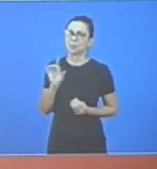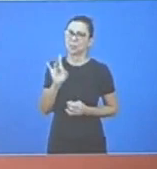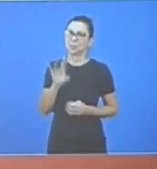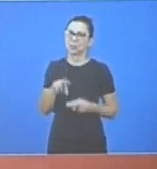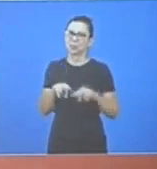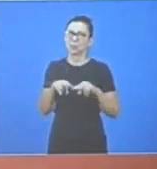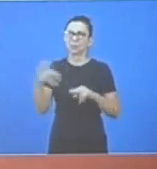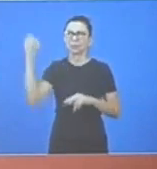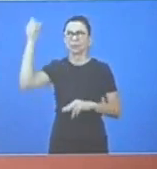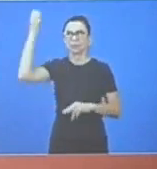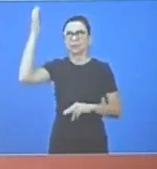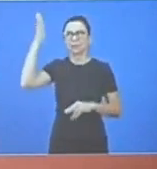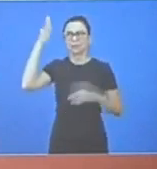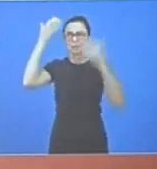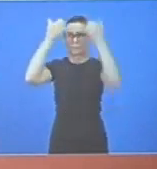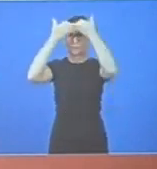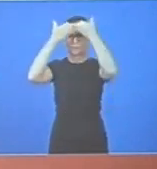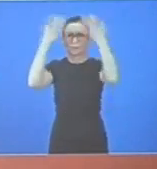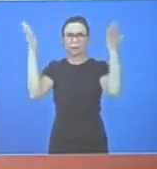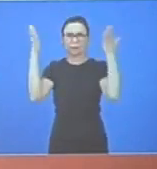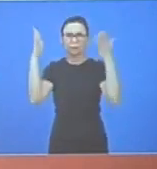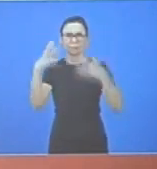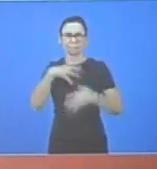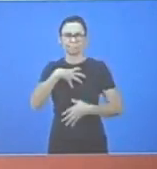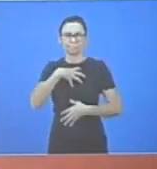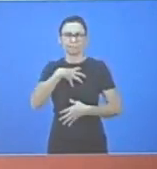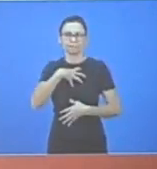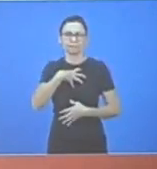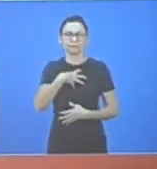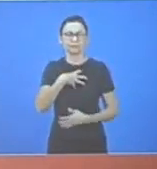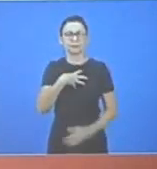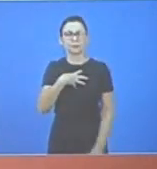This is called revelation.